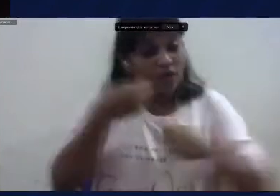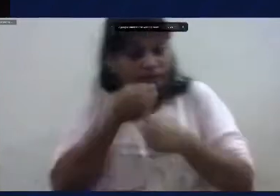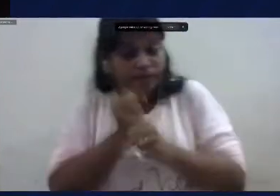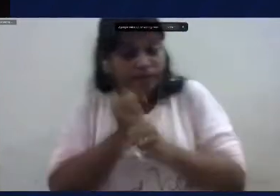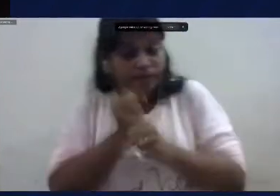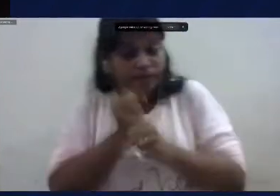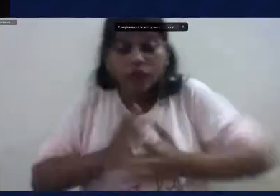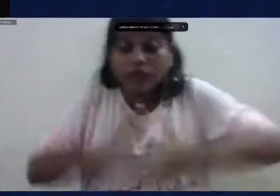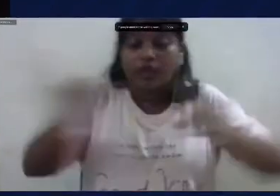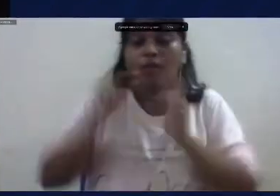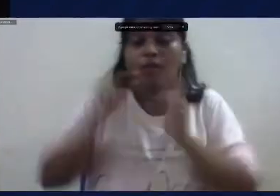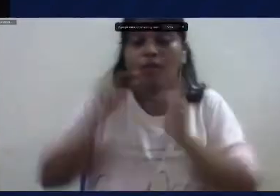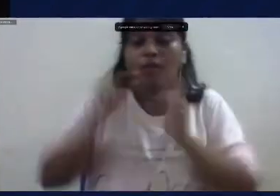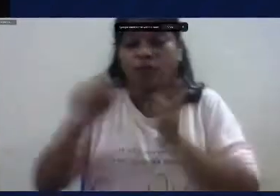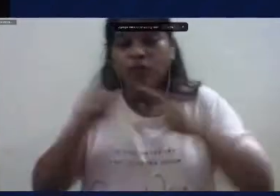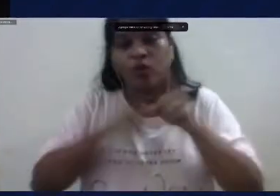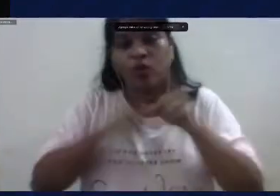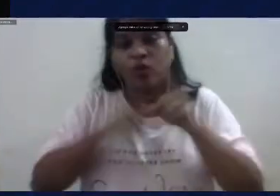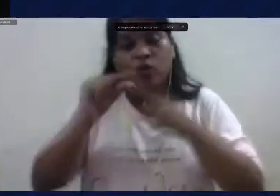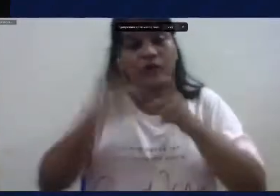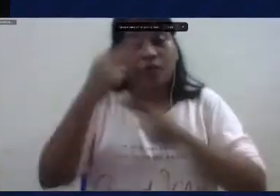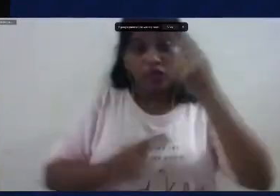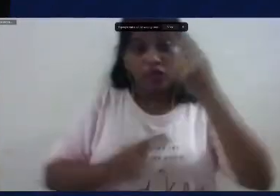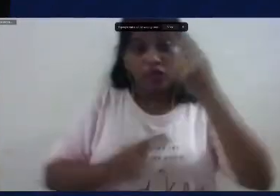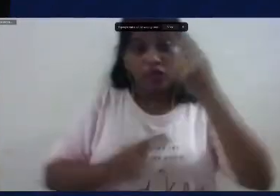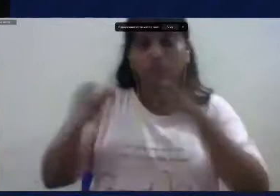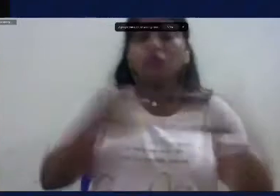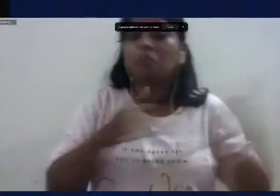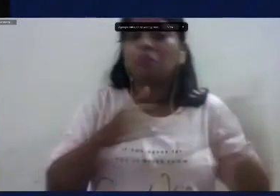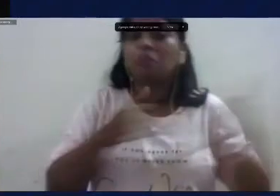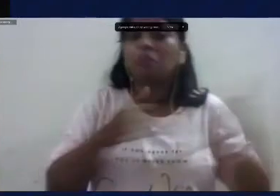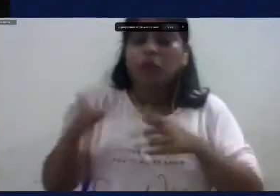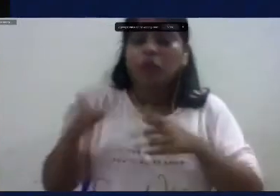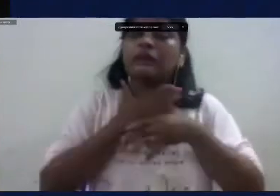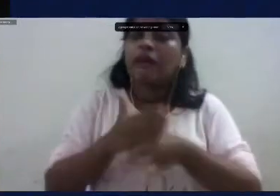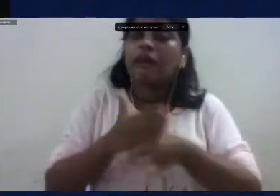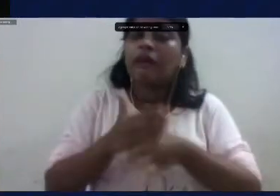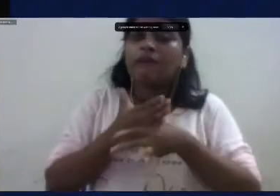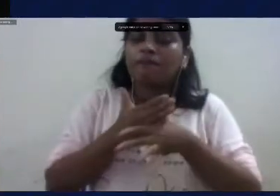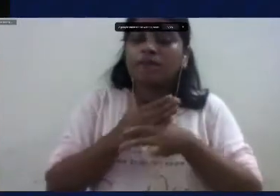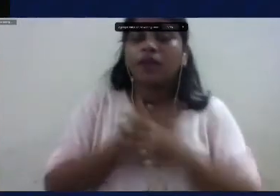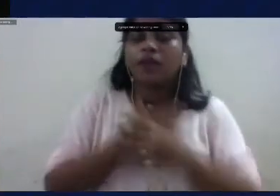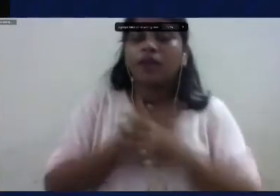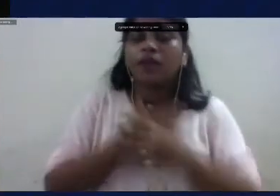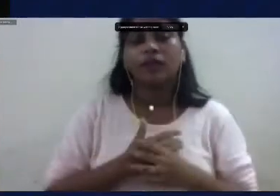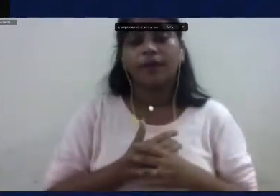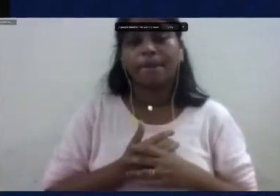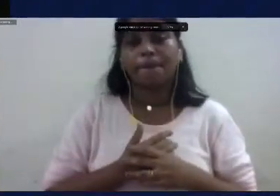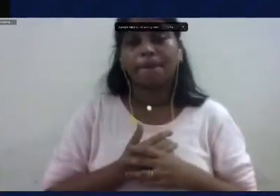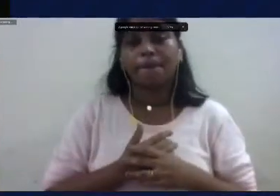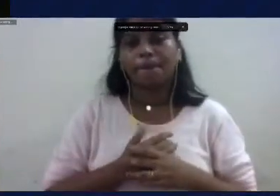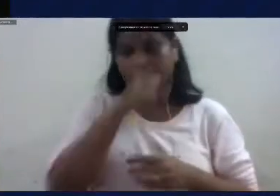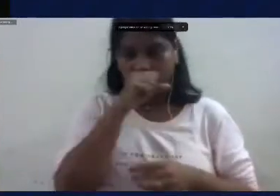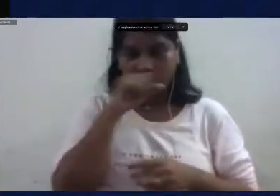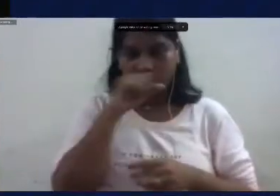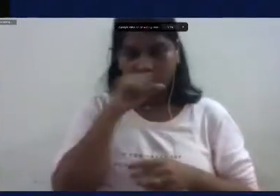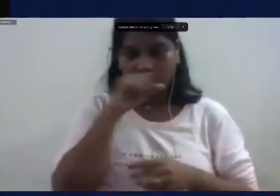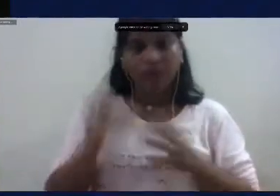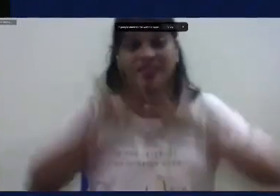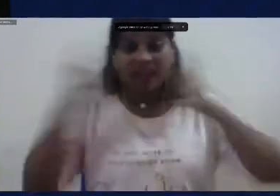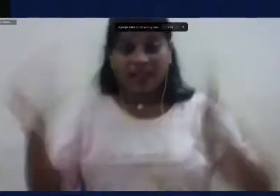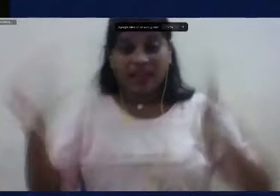great prototypes that tell stories that you can play with, you can share with, with your with the